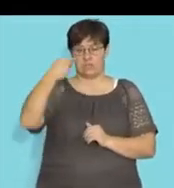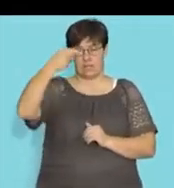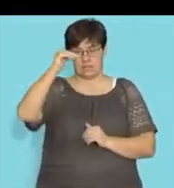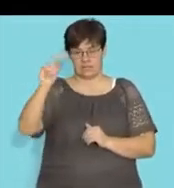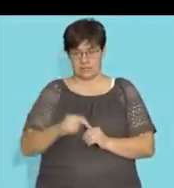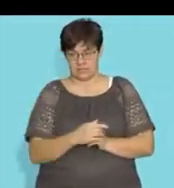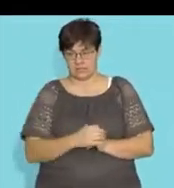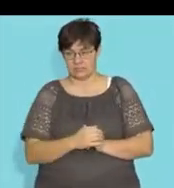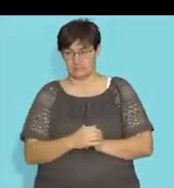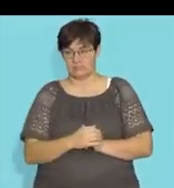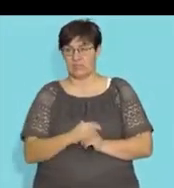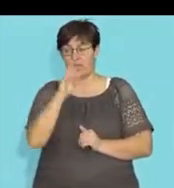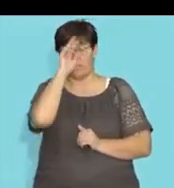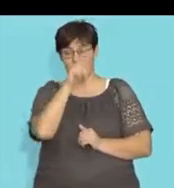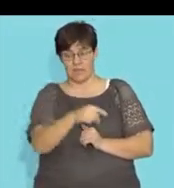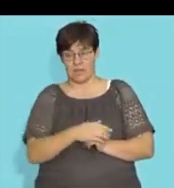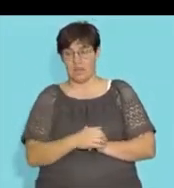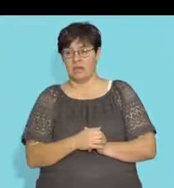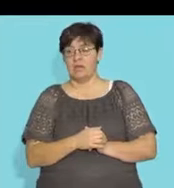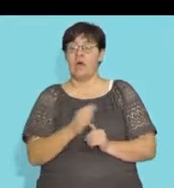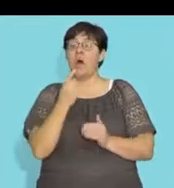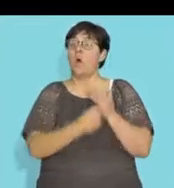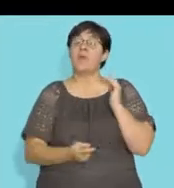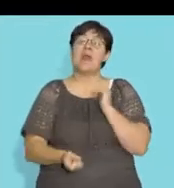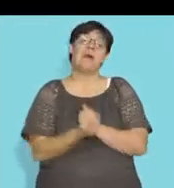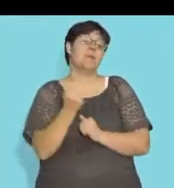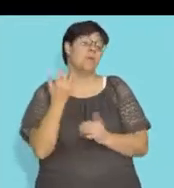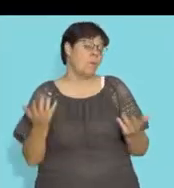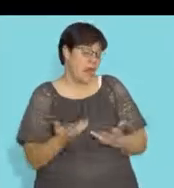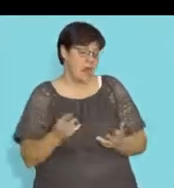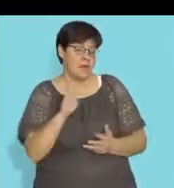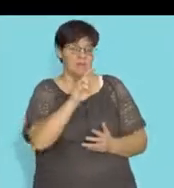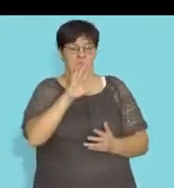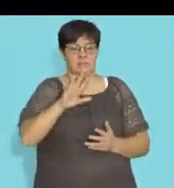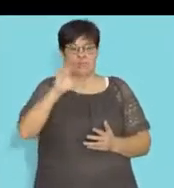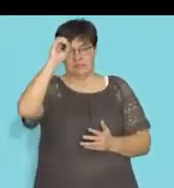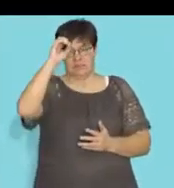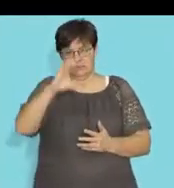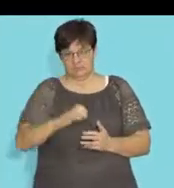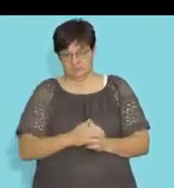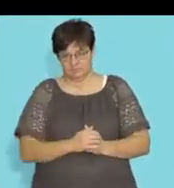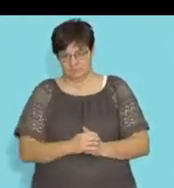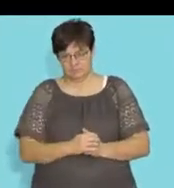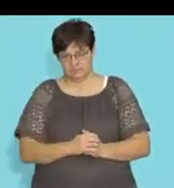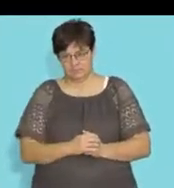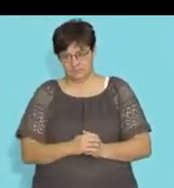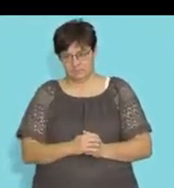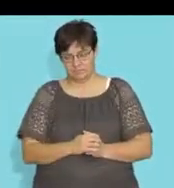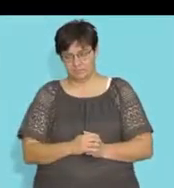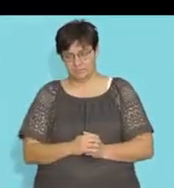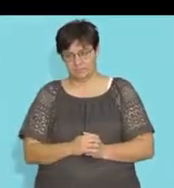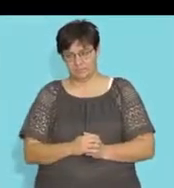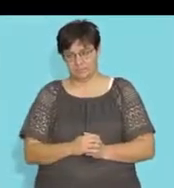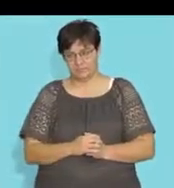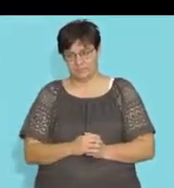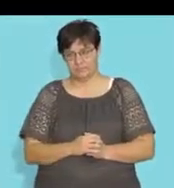concentration. But again, remember, you can only make that statement for Kc then